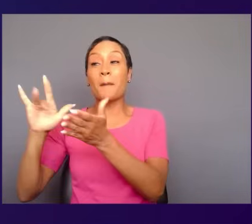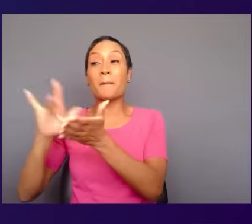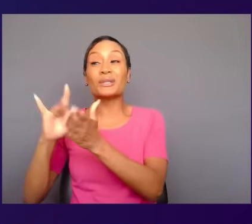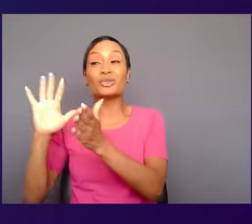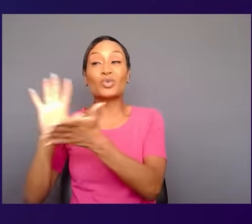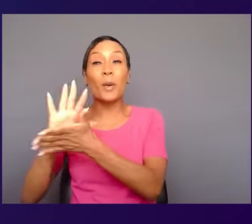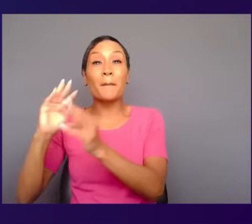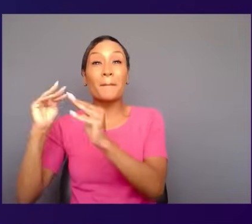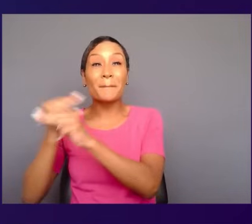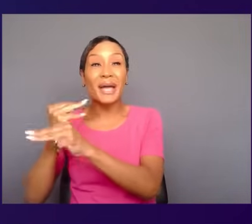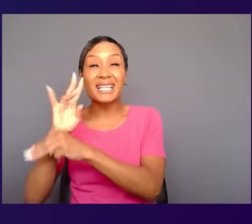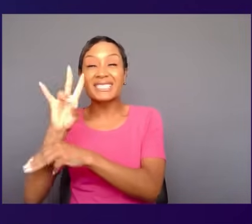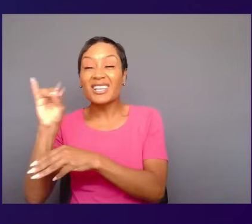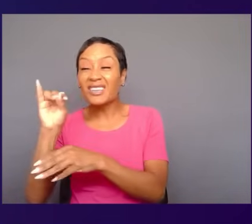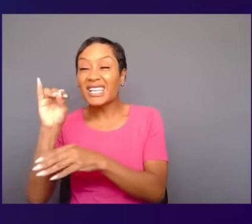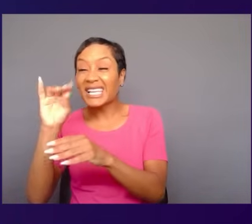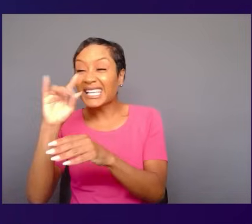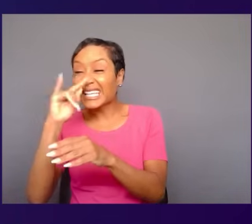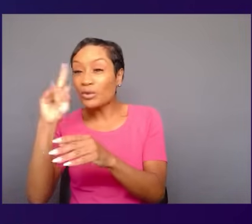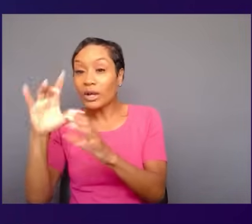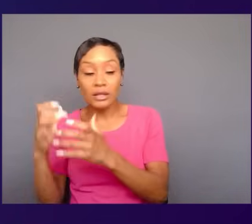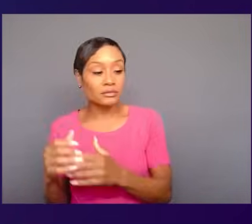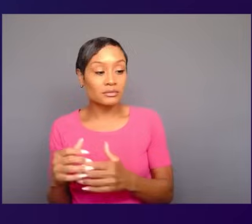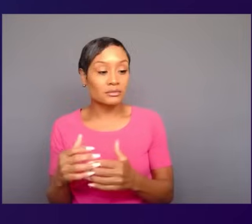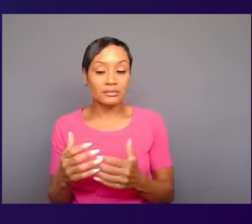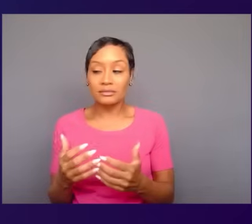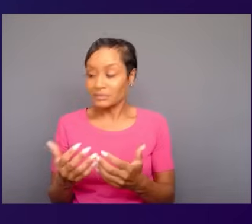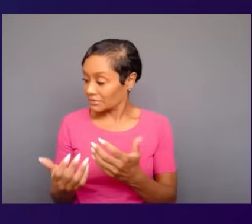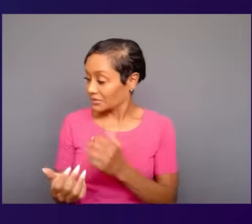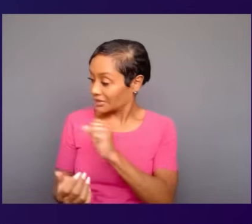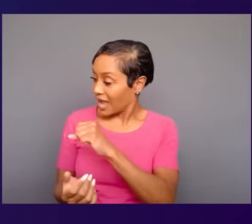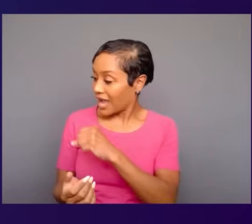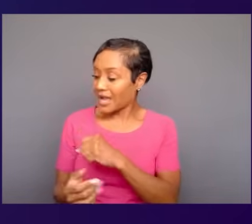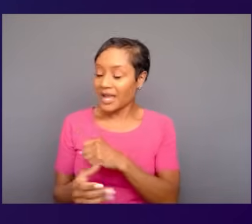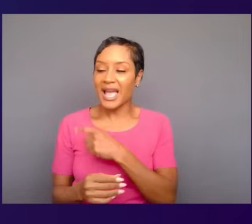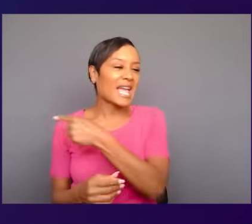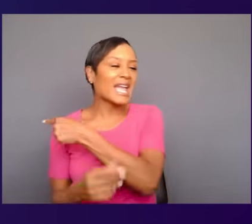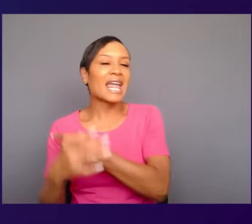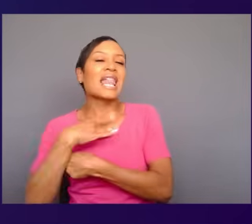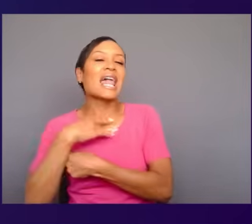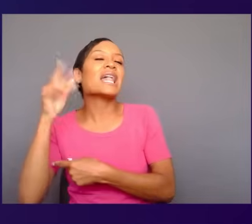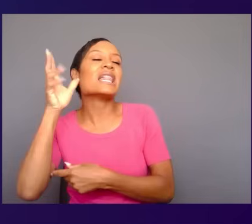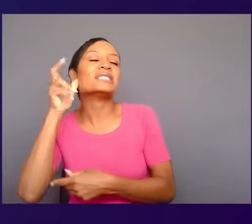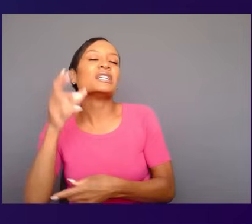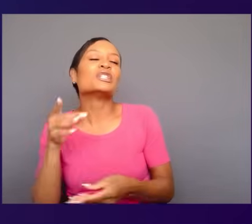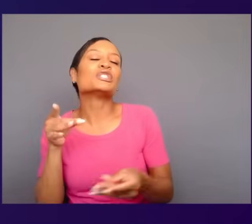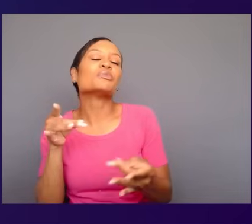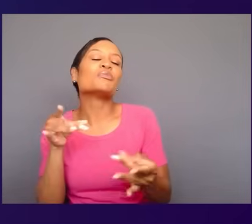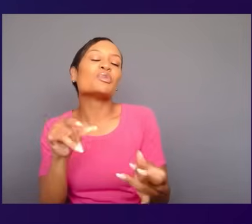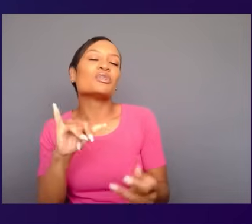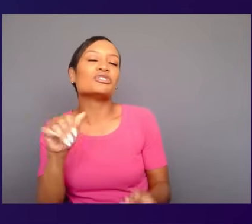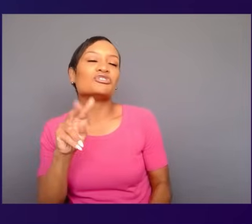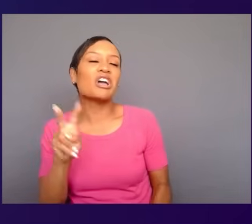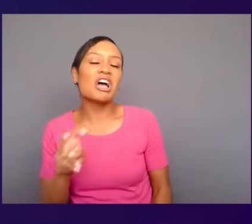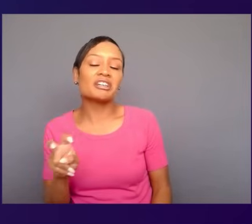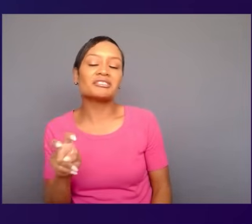more than 70 kids in a classroom. Yeah, and Bryant likes listening to smooth jazz, which is, I think, kind of cool.